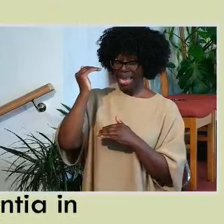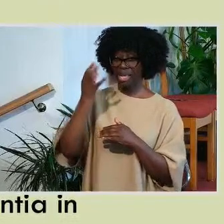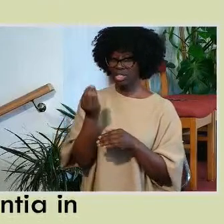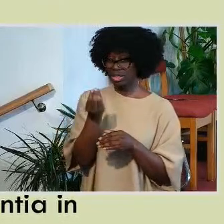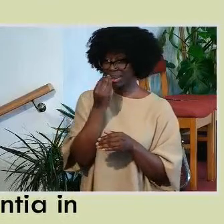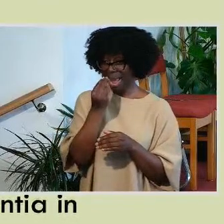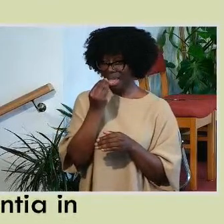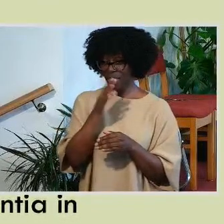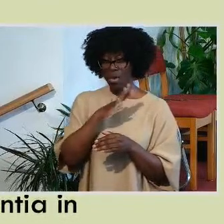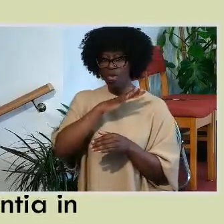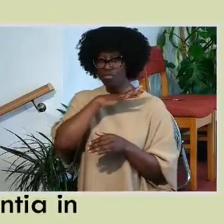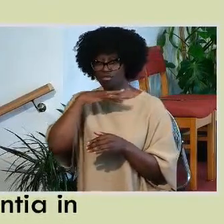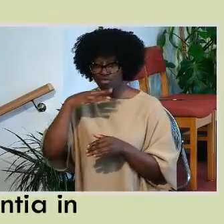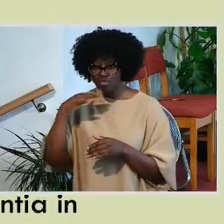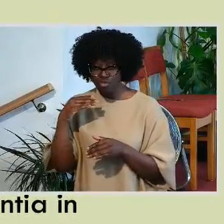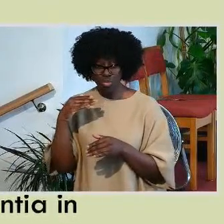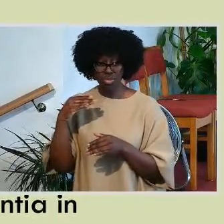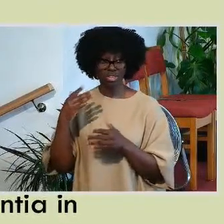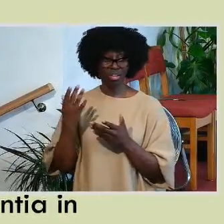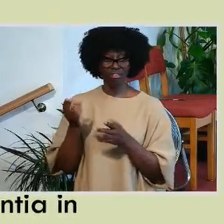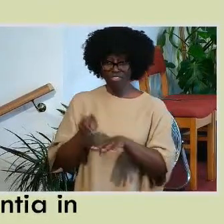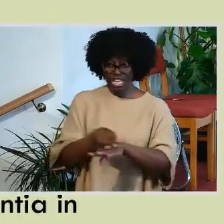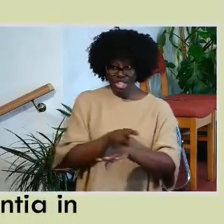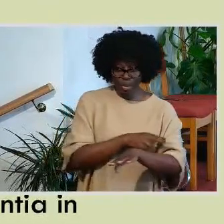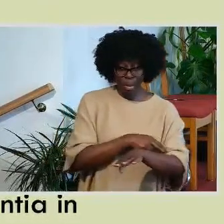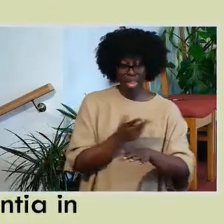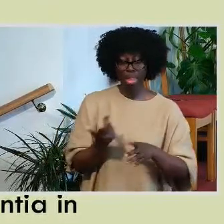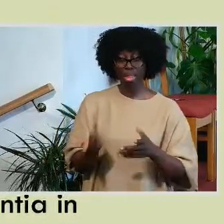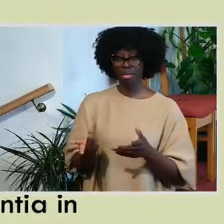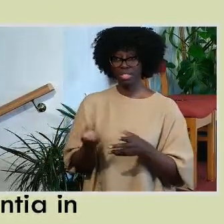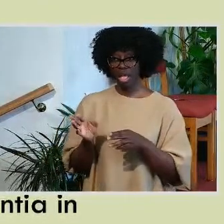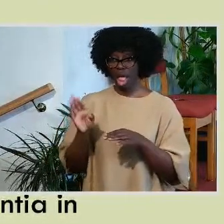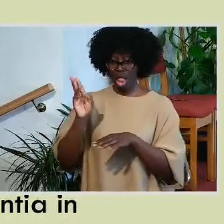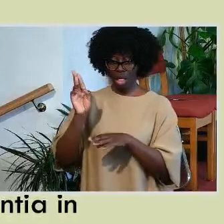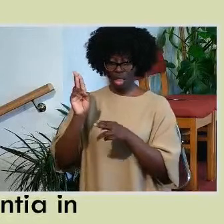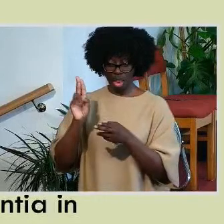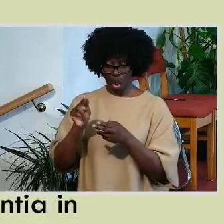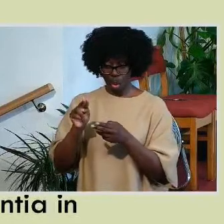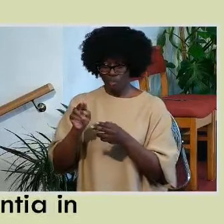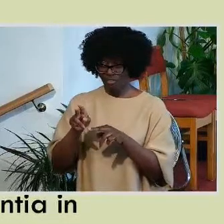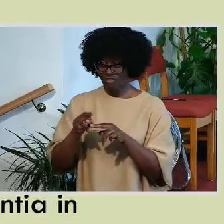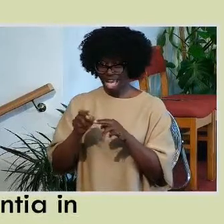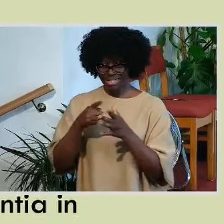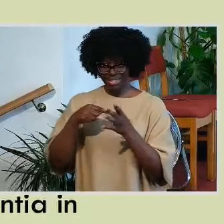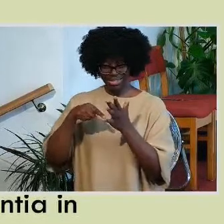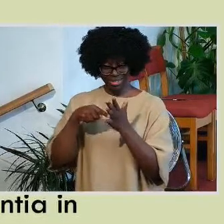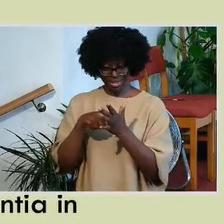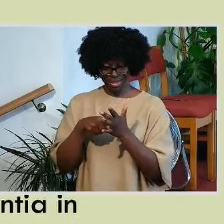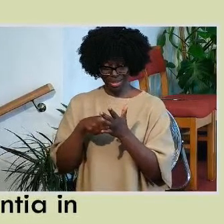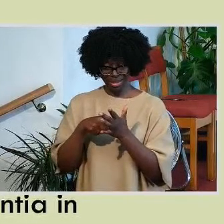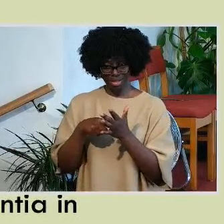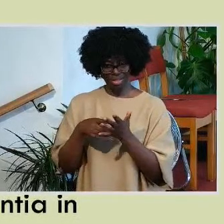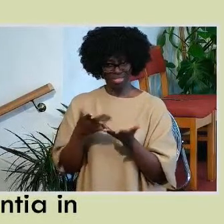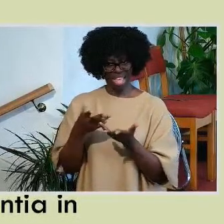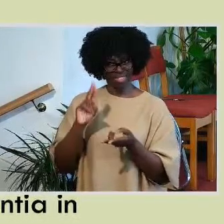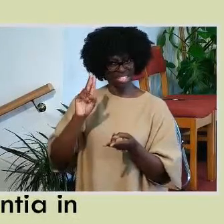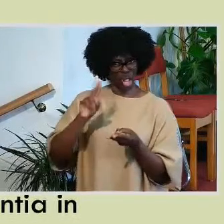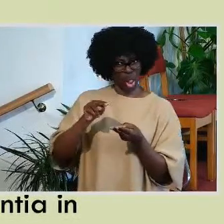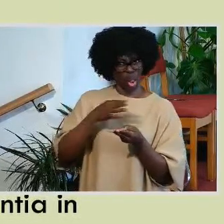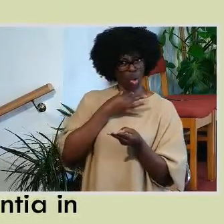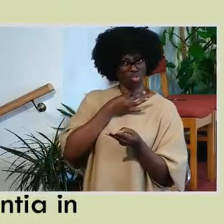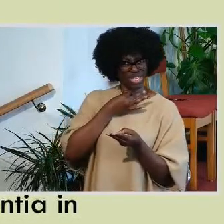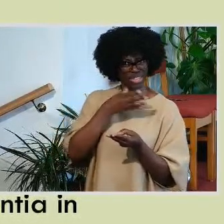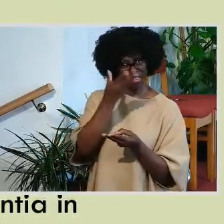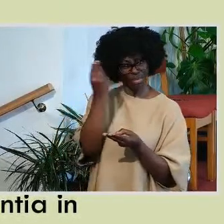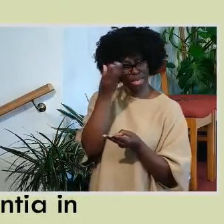in cholesterol and low in fat and a low-calorie diet put you at a lower risk of dementia. So it can be beneficial to